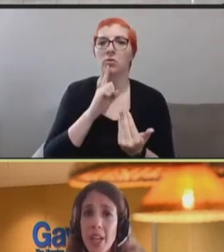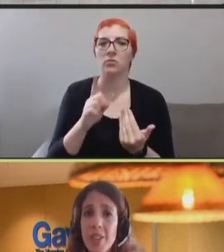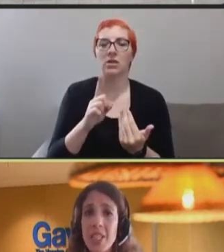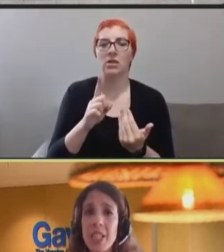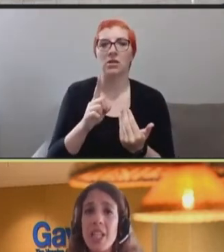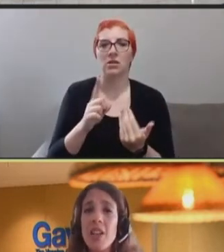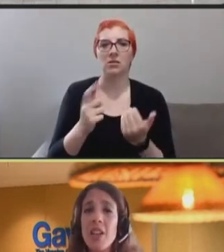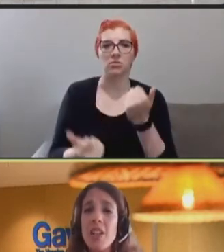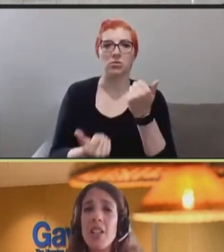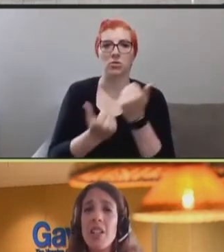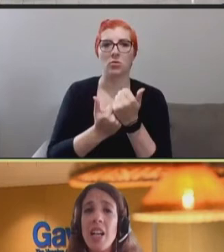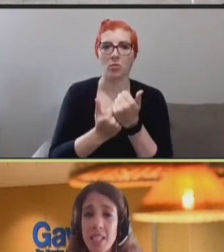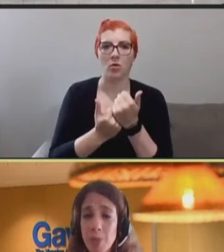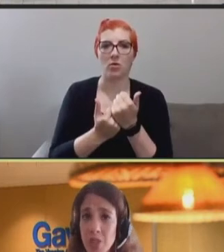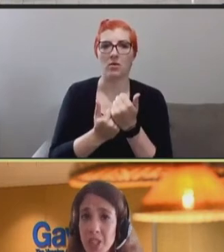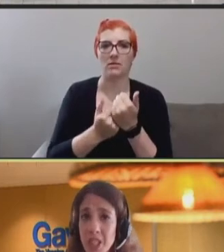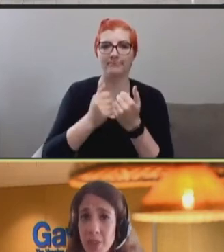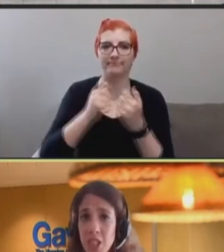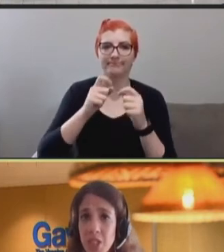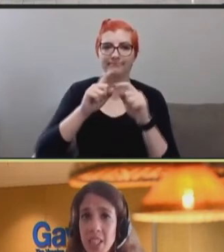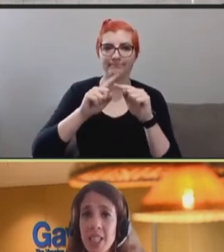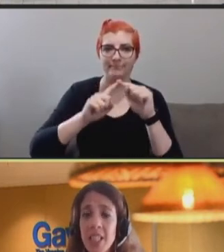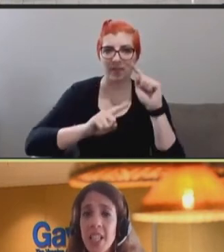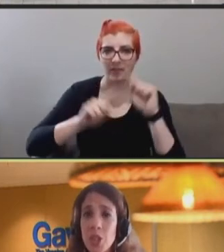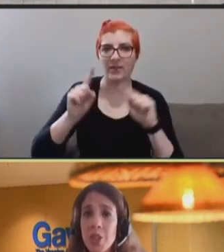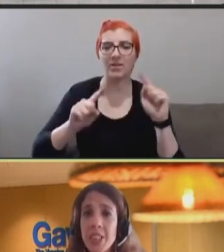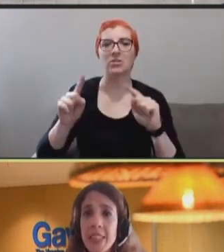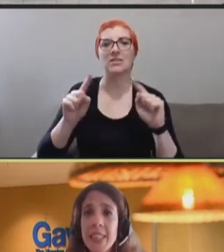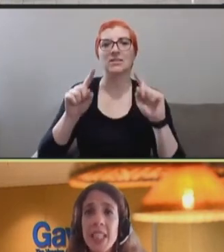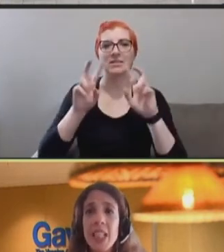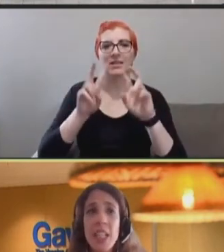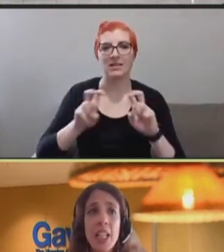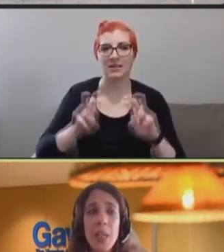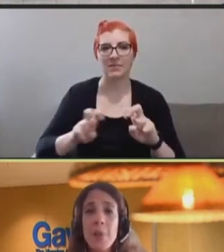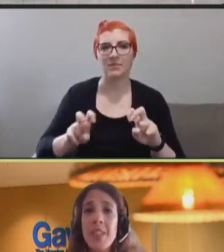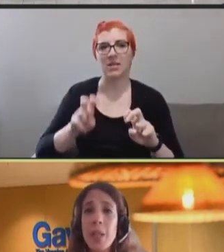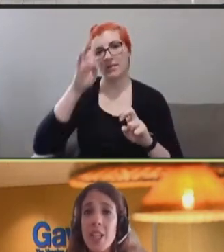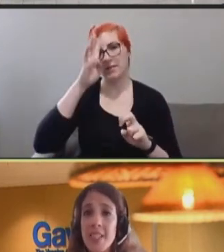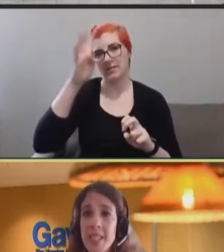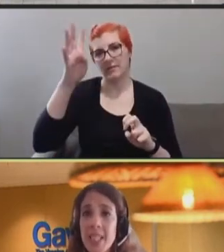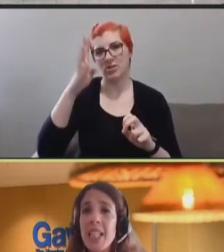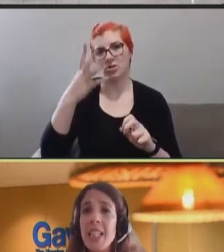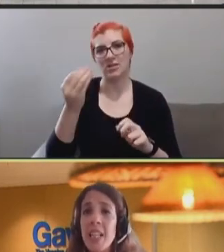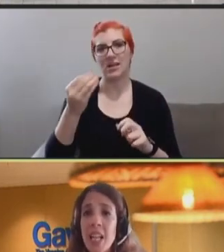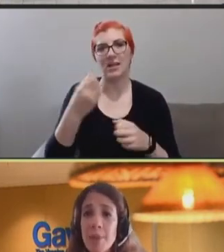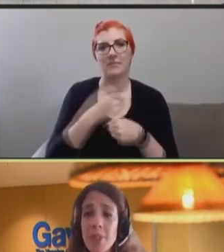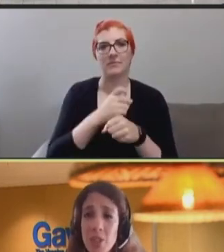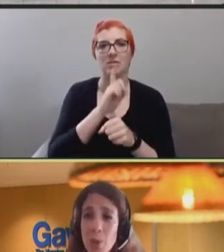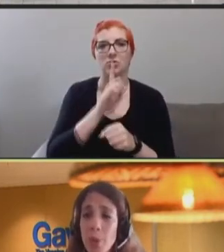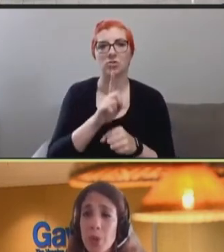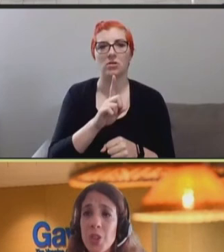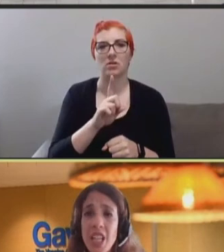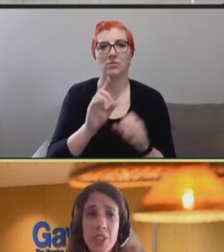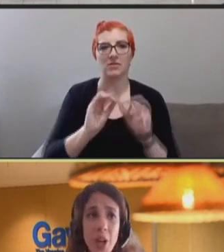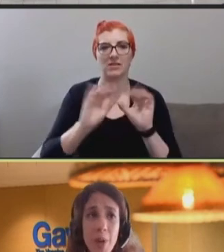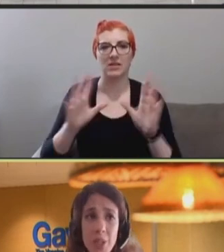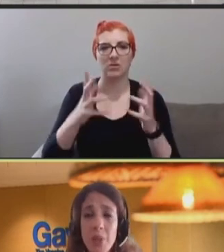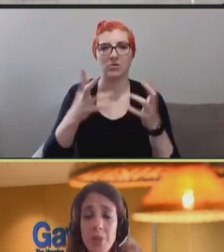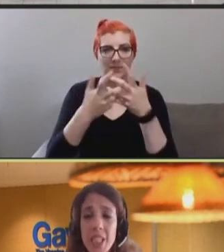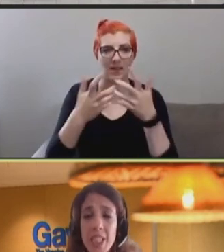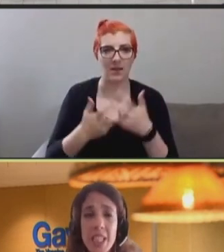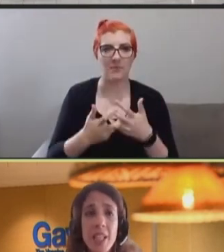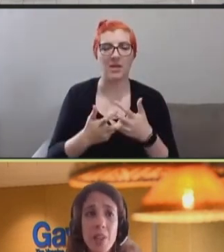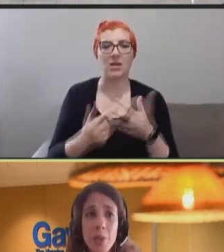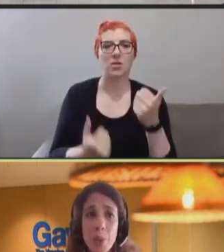support the various assessments of the innovations and ensure that there was clear alignment and support for the outcomes